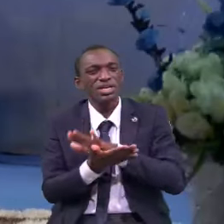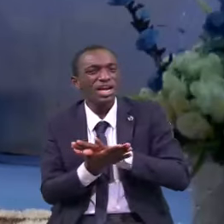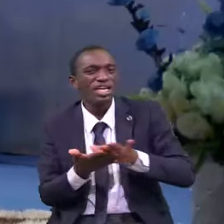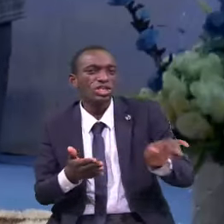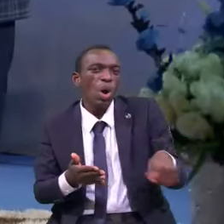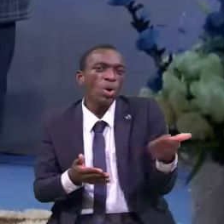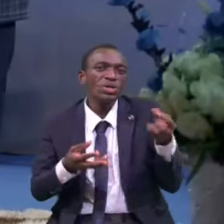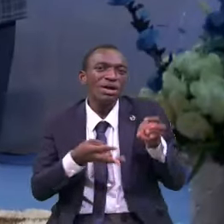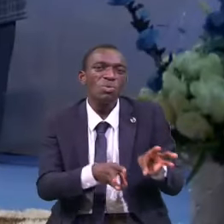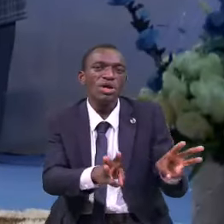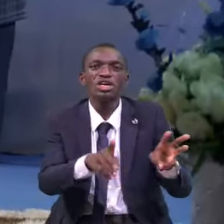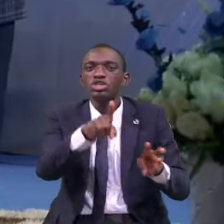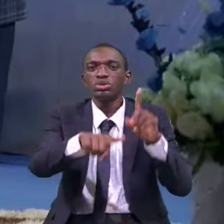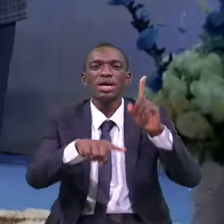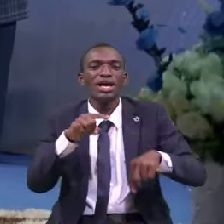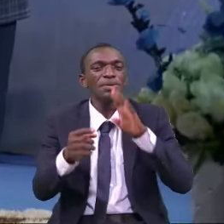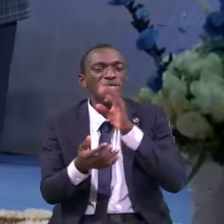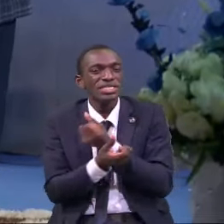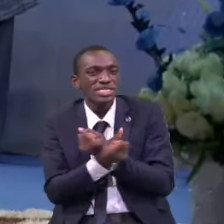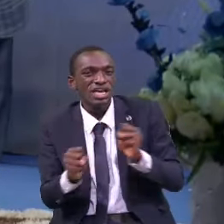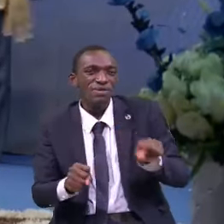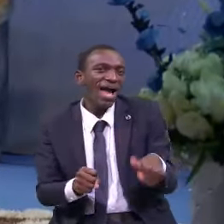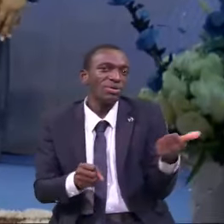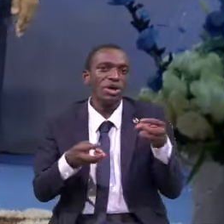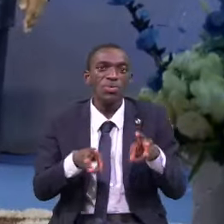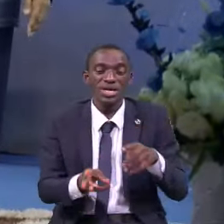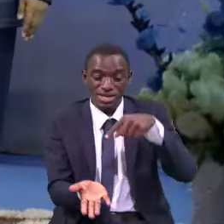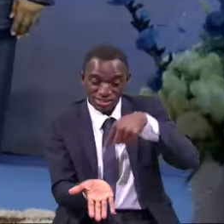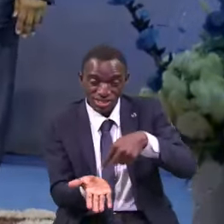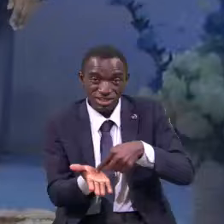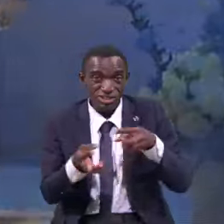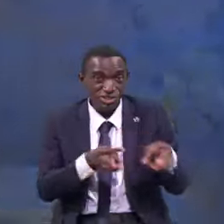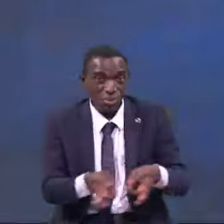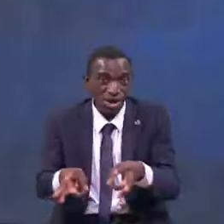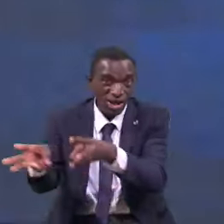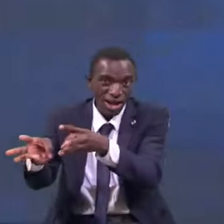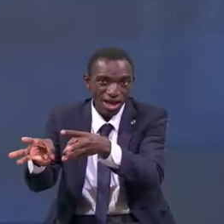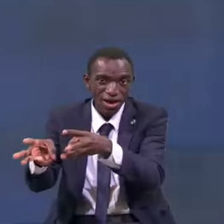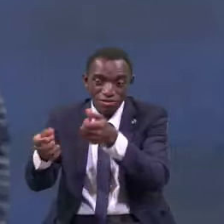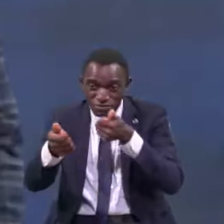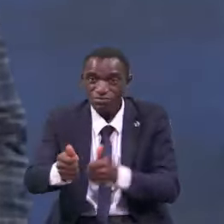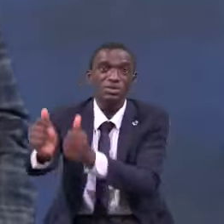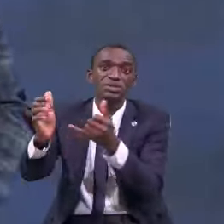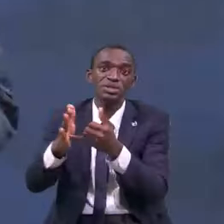other way. This is the way. Walk ye in it.